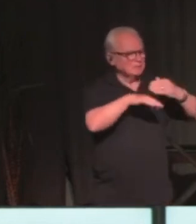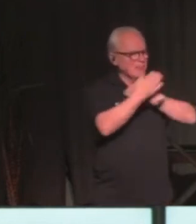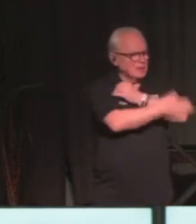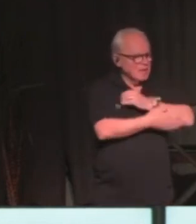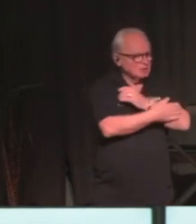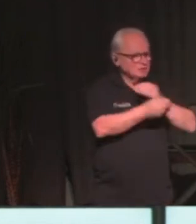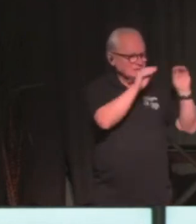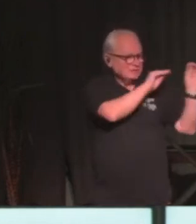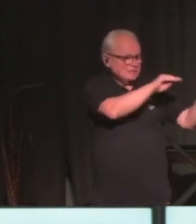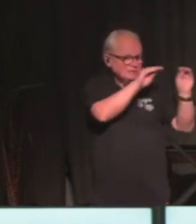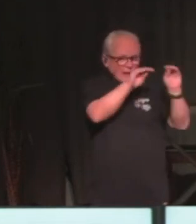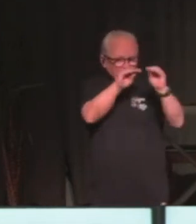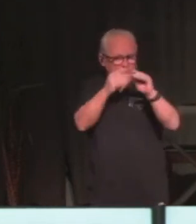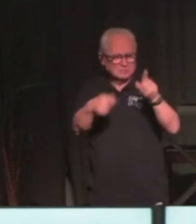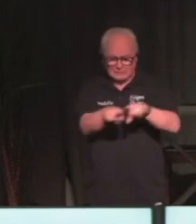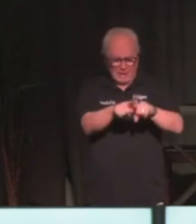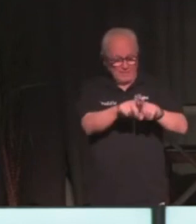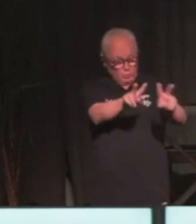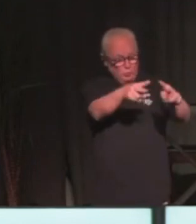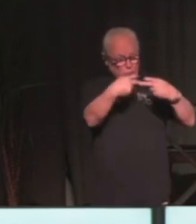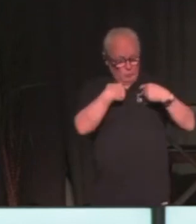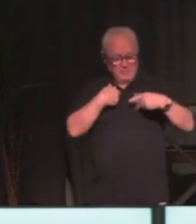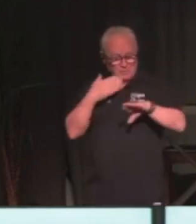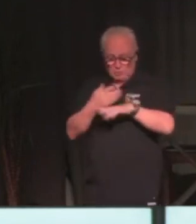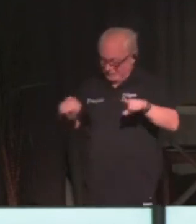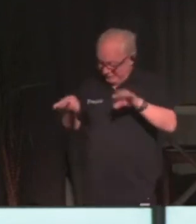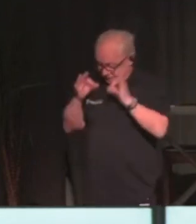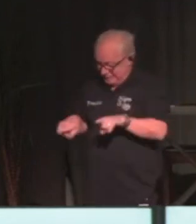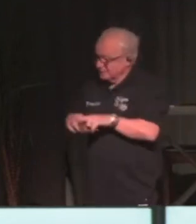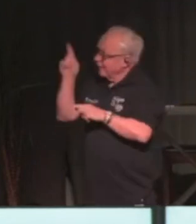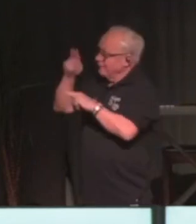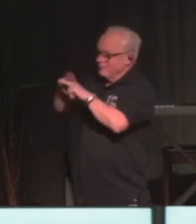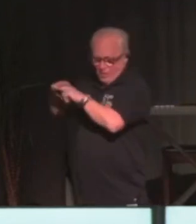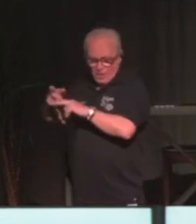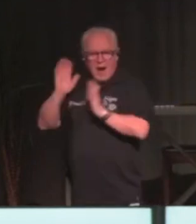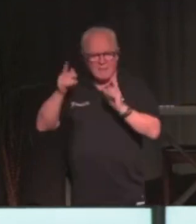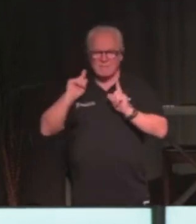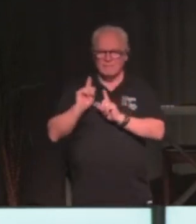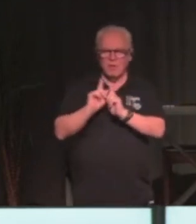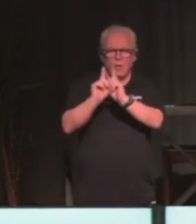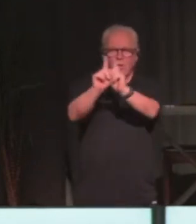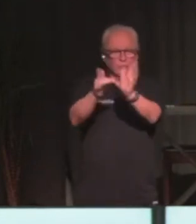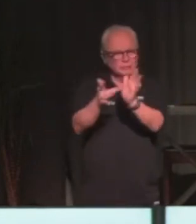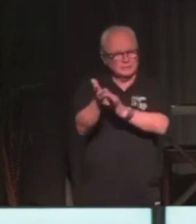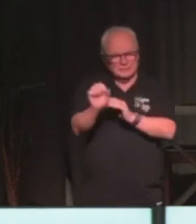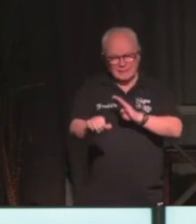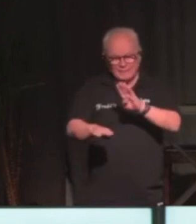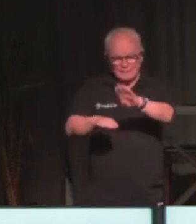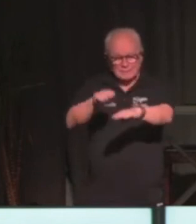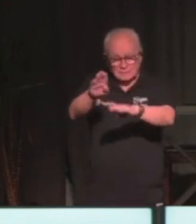you, do as you saw me do." That's what following Jesus in his steps is really at the core